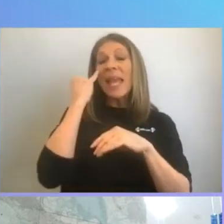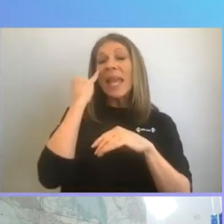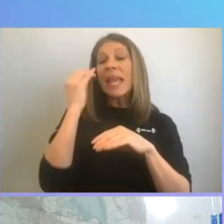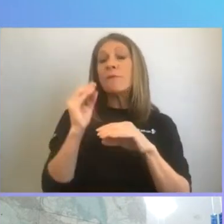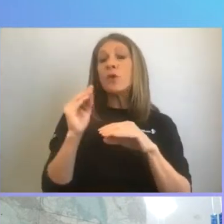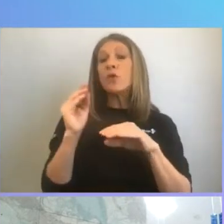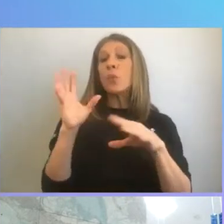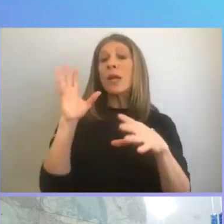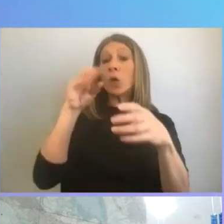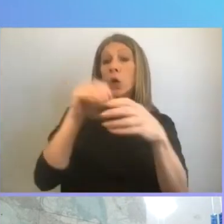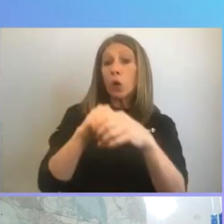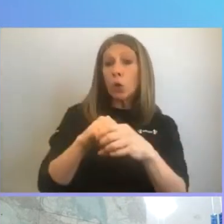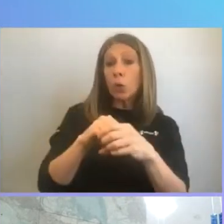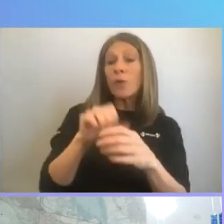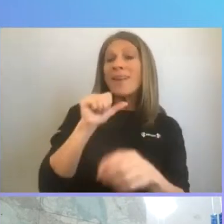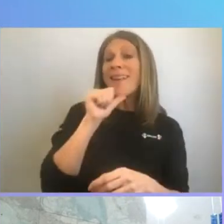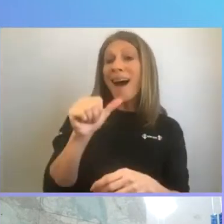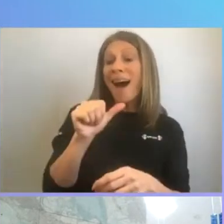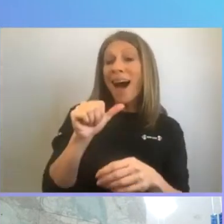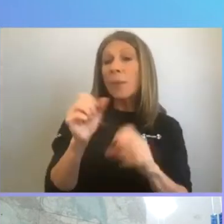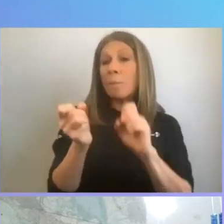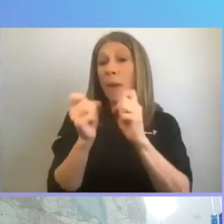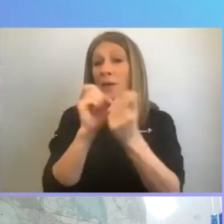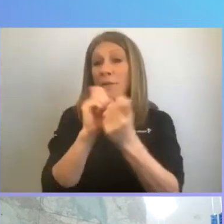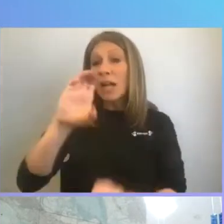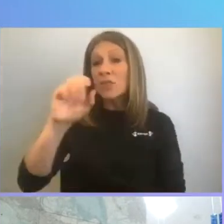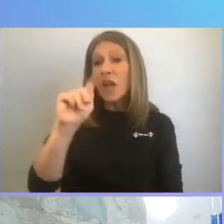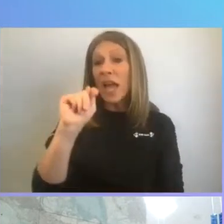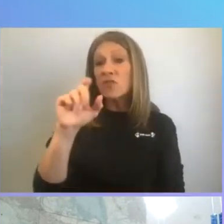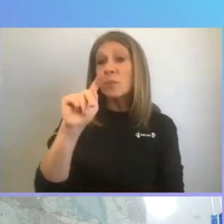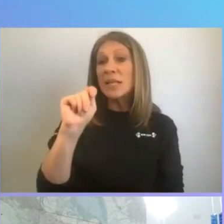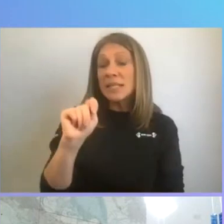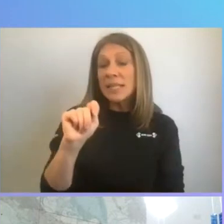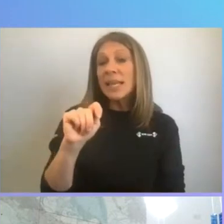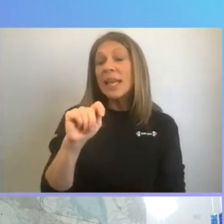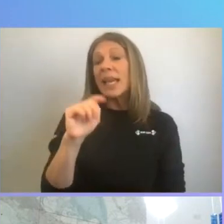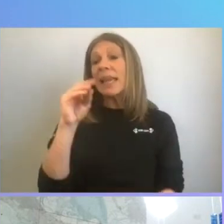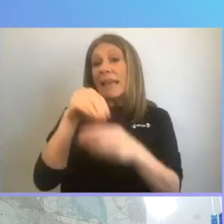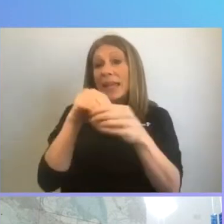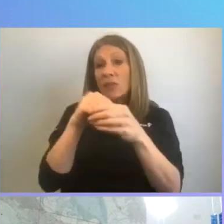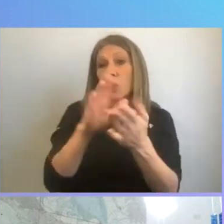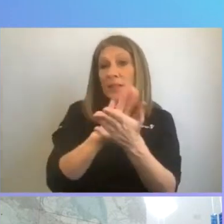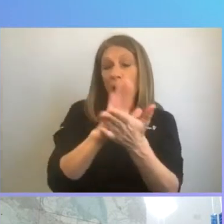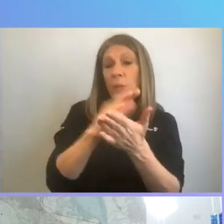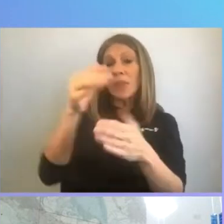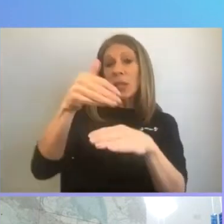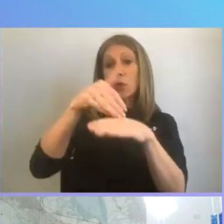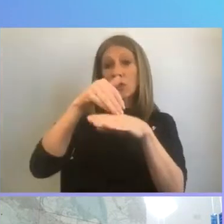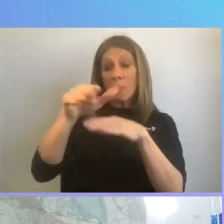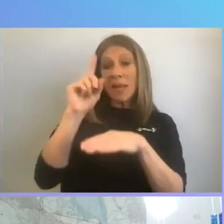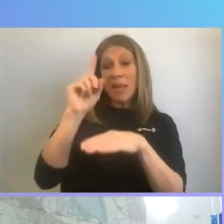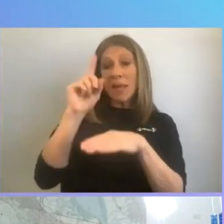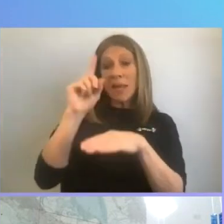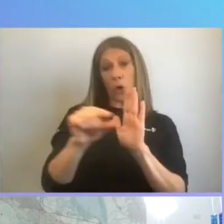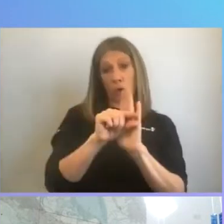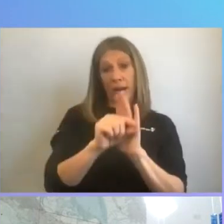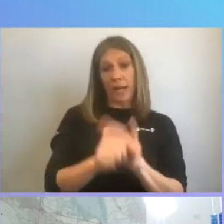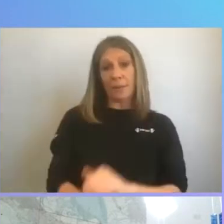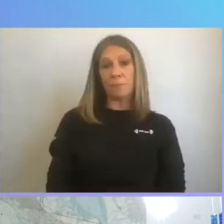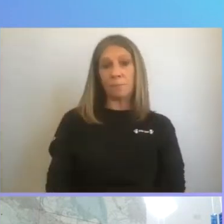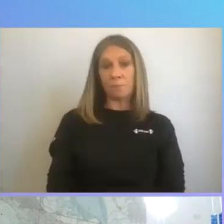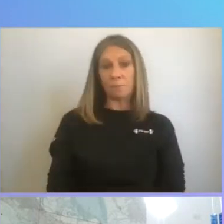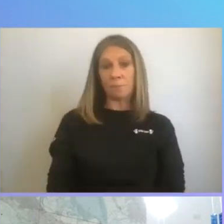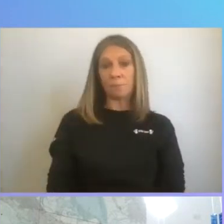unmodified ChatGPT output into a document that you're submitting for a grade.